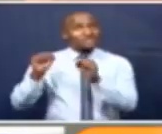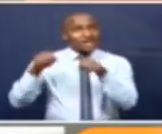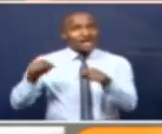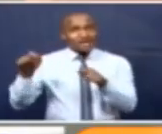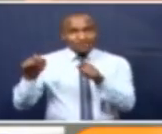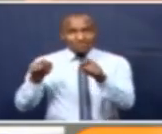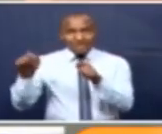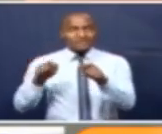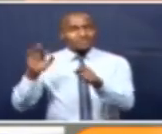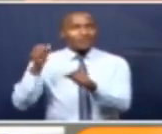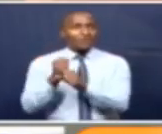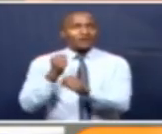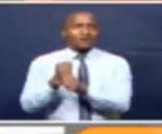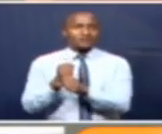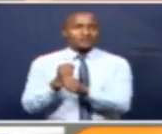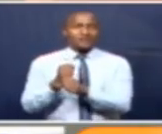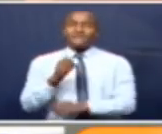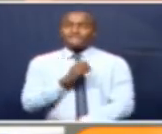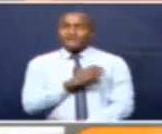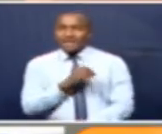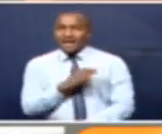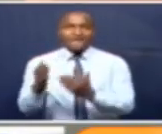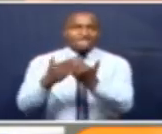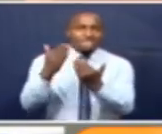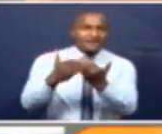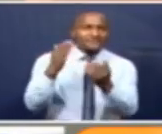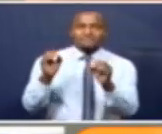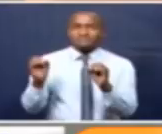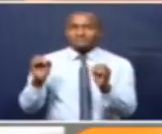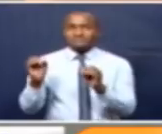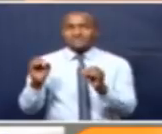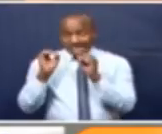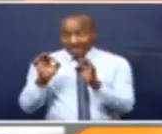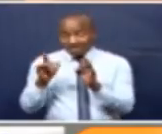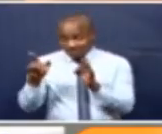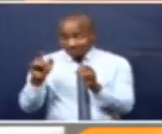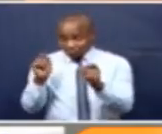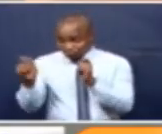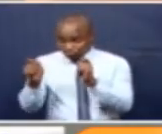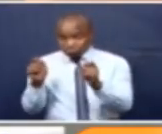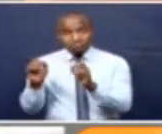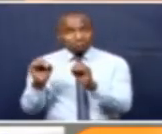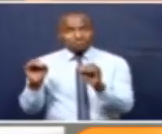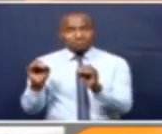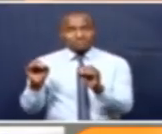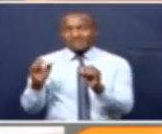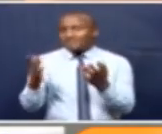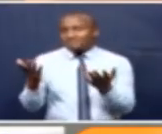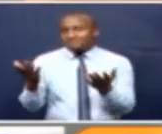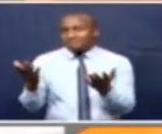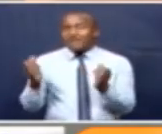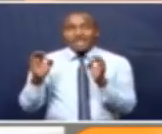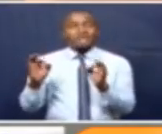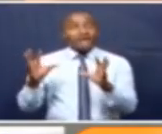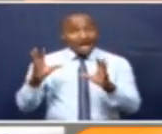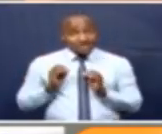own operations without fear or favor. So unless we address those concerns, and unless we accept that there is a